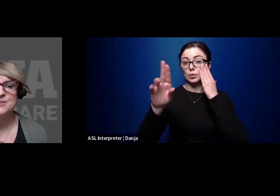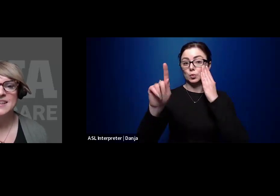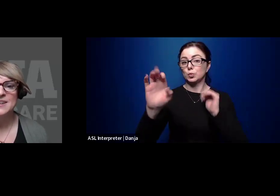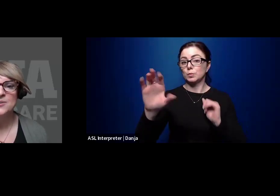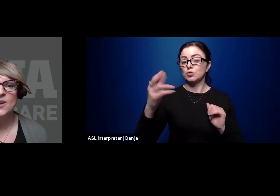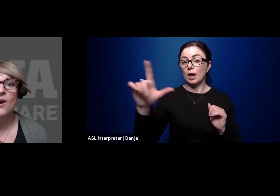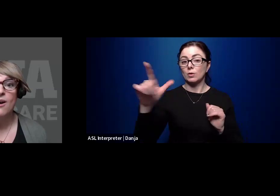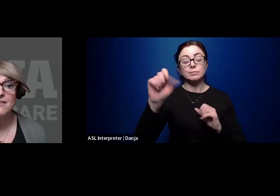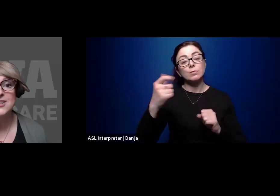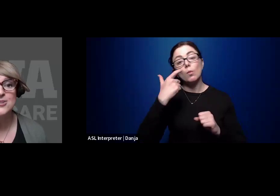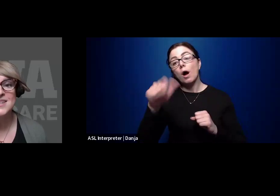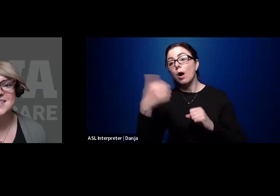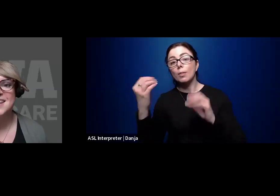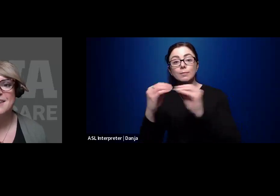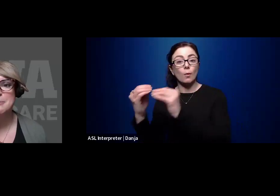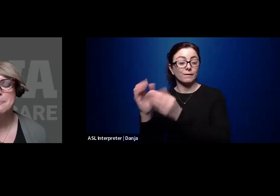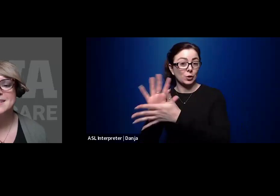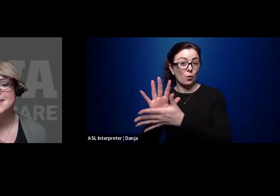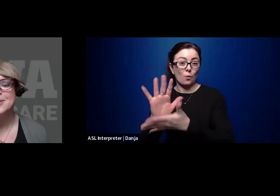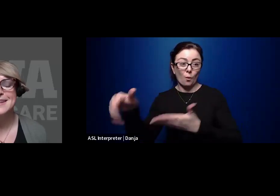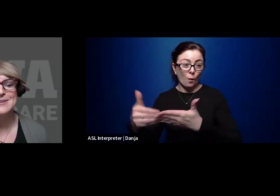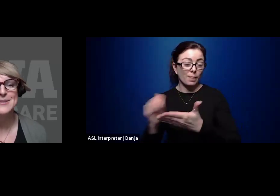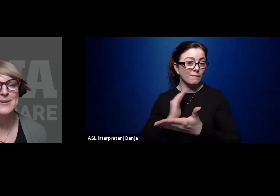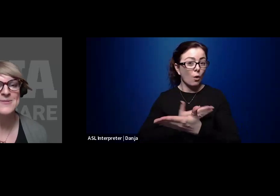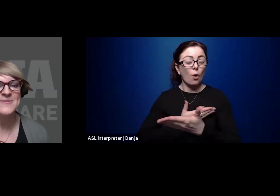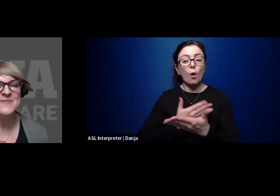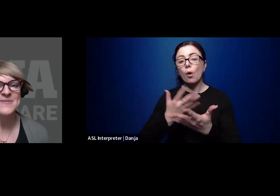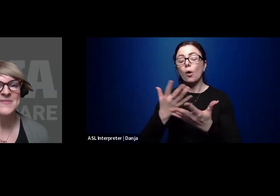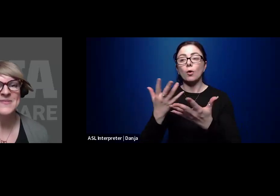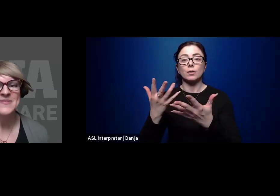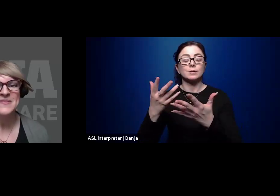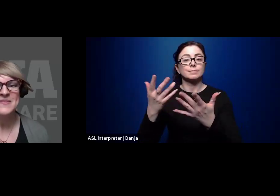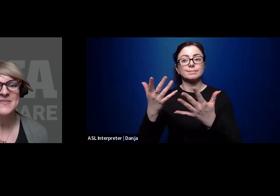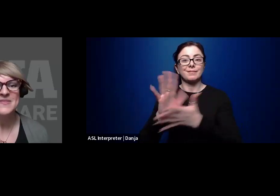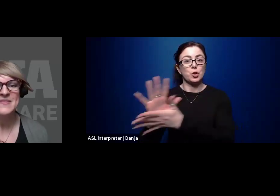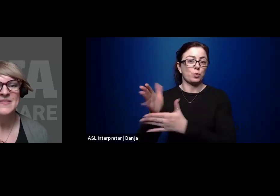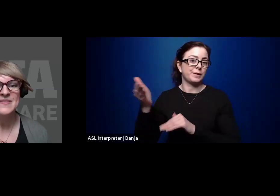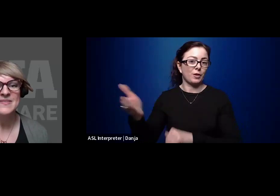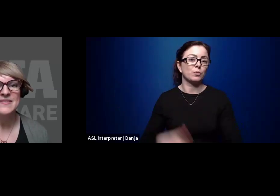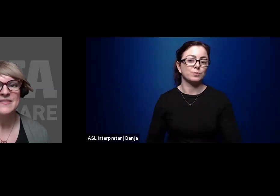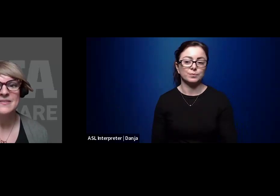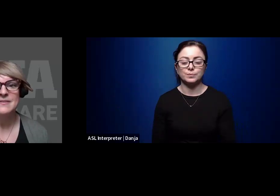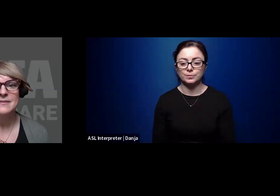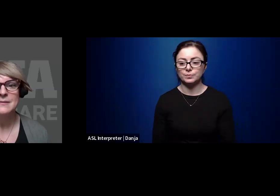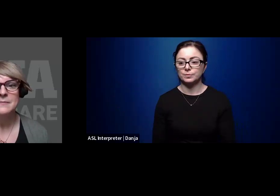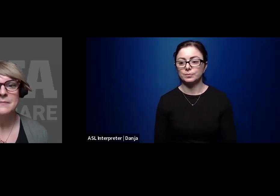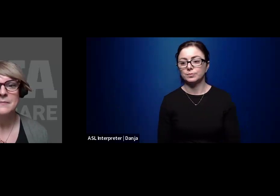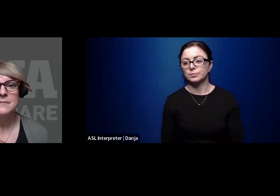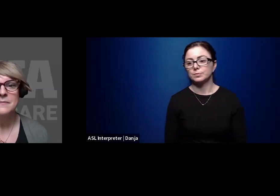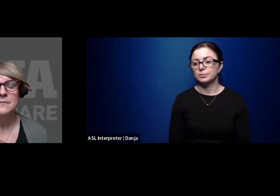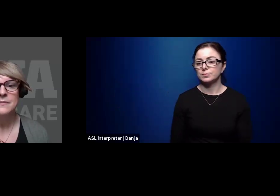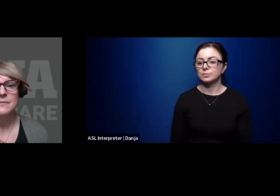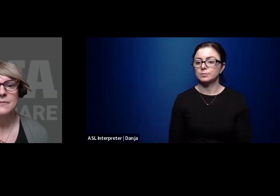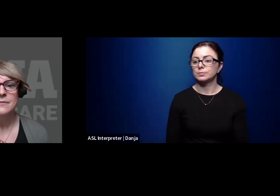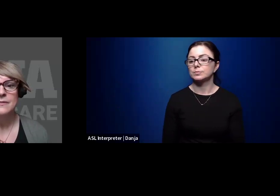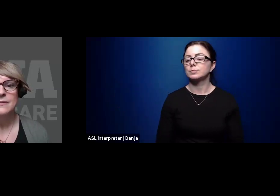watch additional videos. All of our stories that have been done are there. So Rachel, how many families have gone through